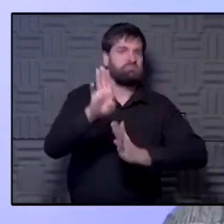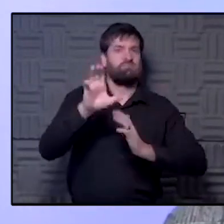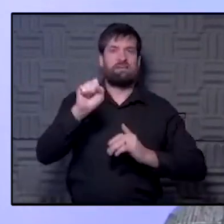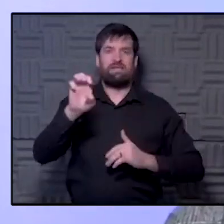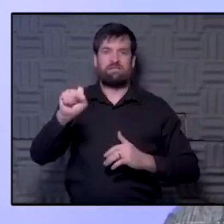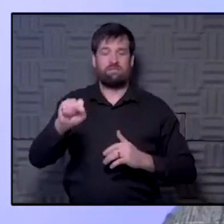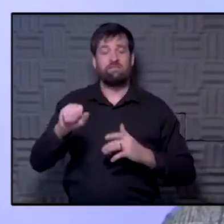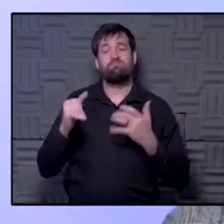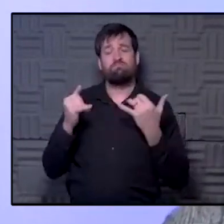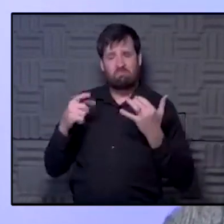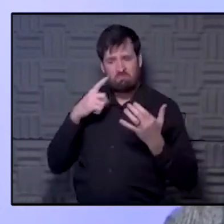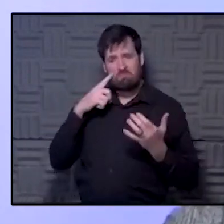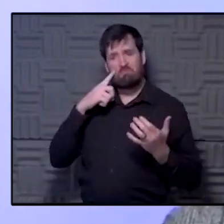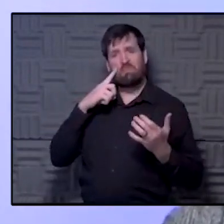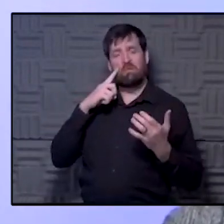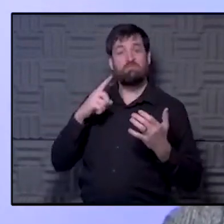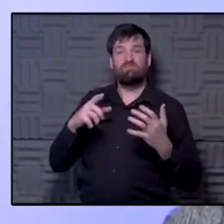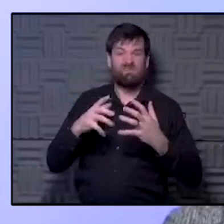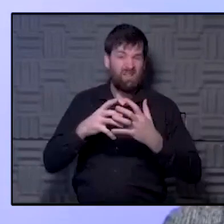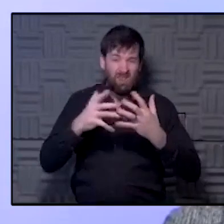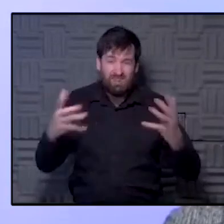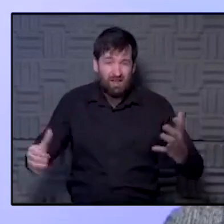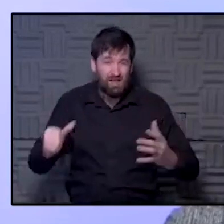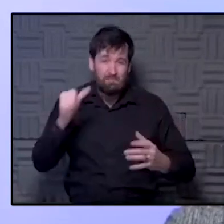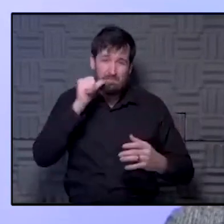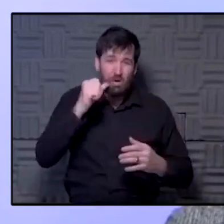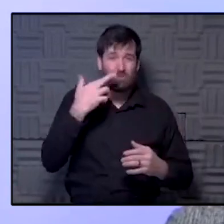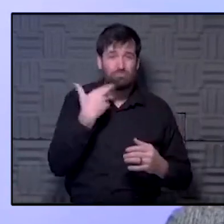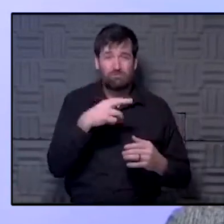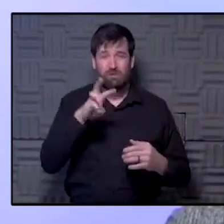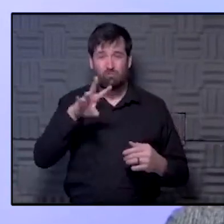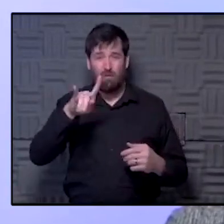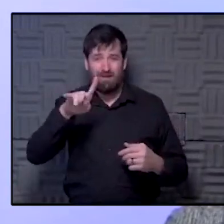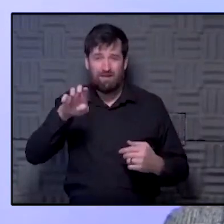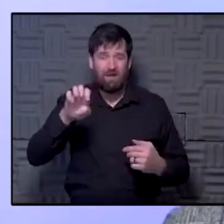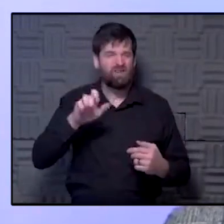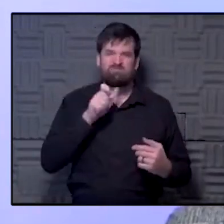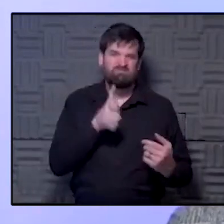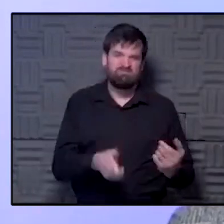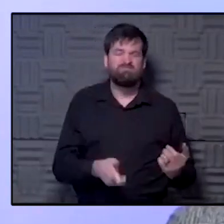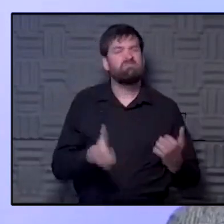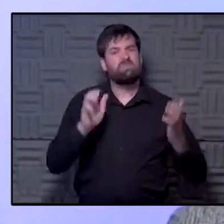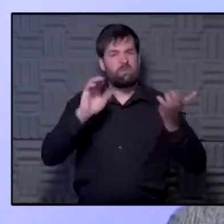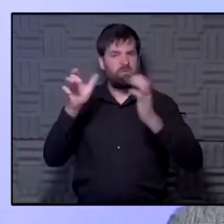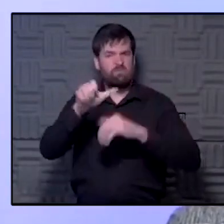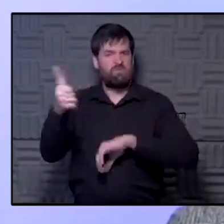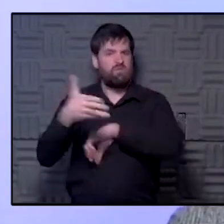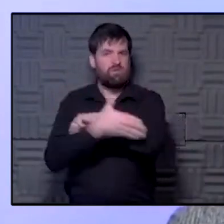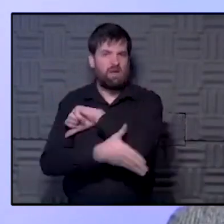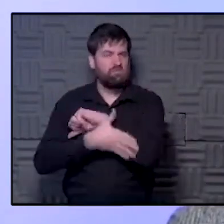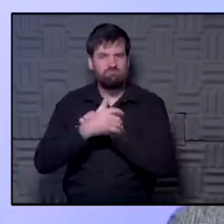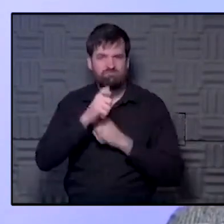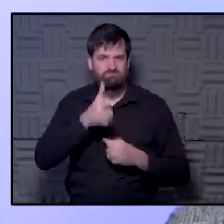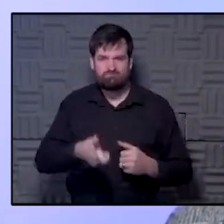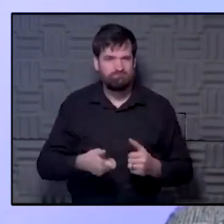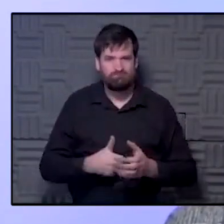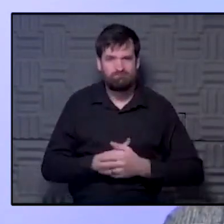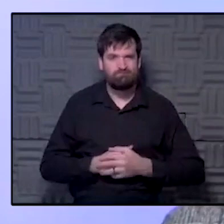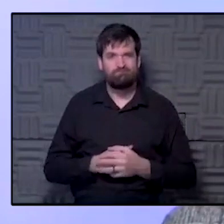making this change, and we don't have a whole bunch of bars and restaurants in Wyandotte County, honestly, compared to some of the other counties around